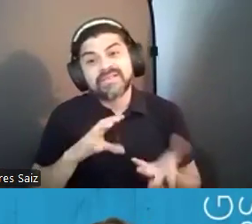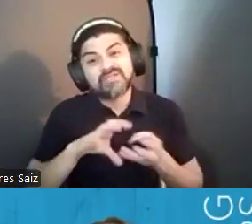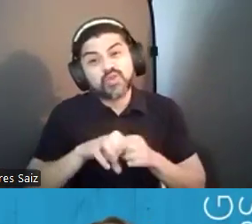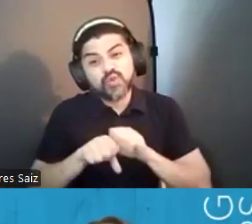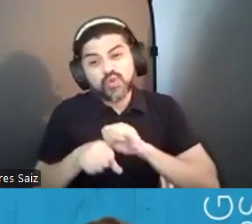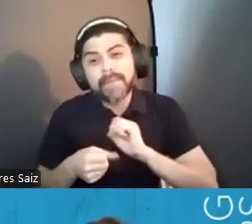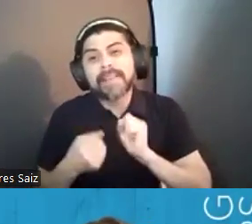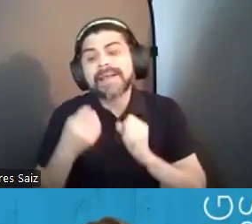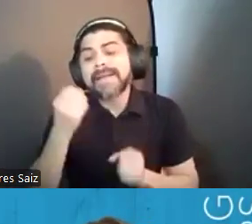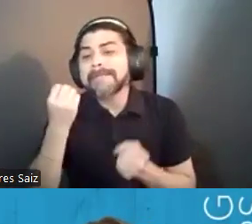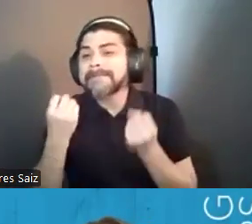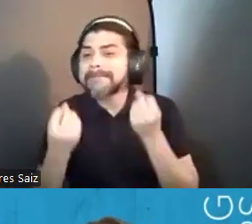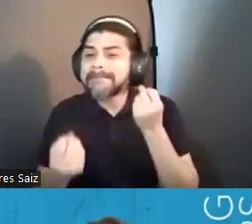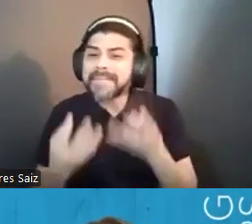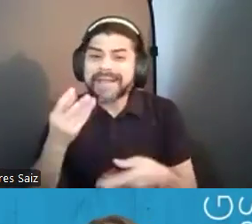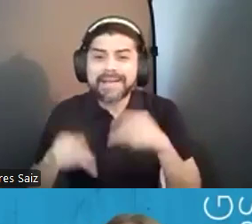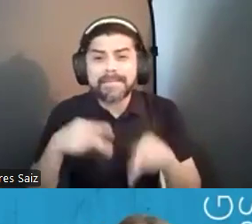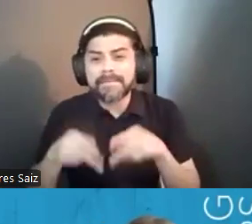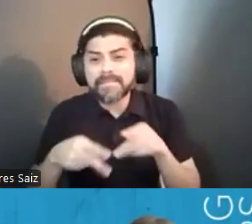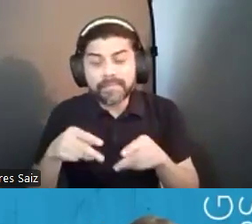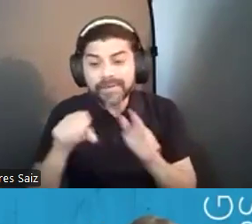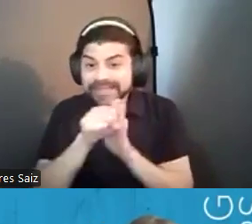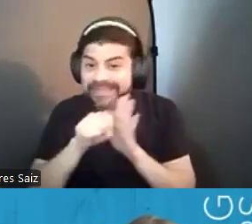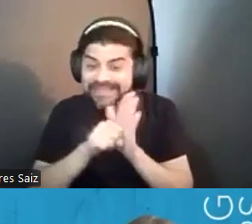people in the state, and so many